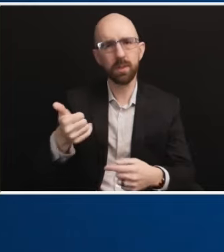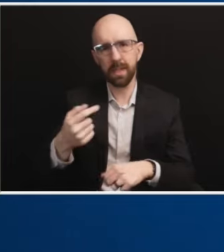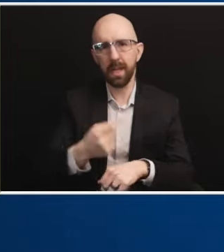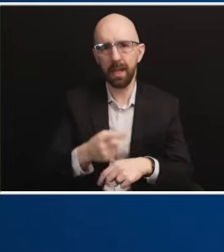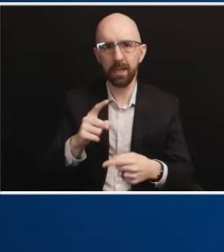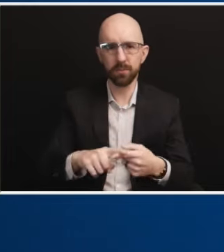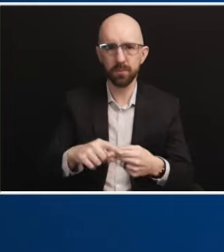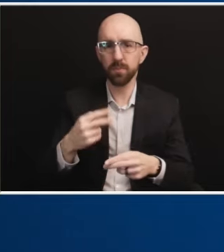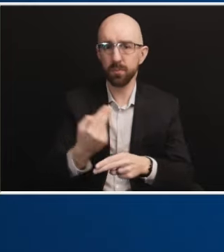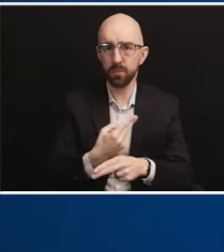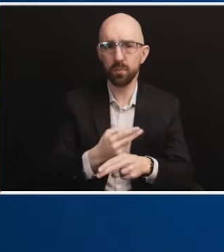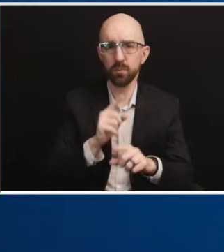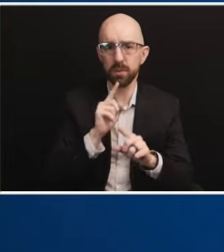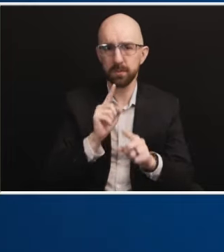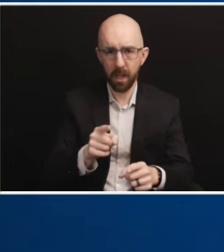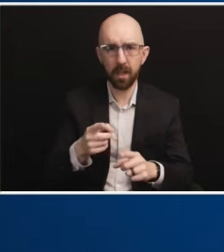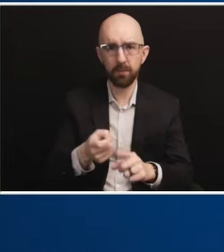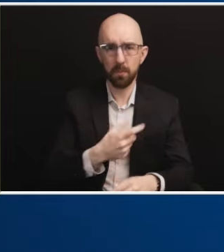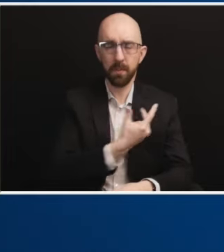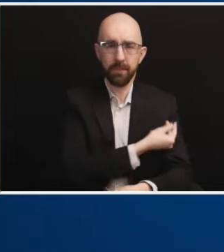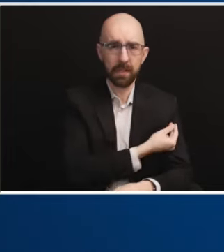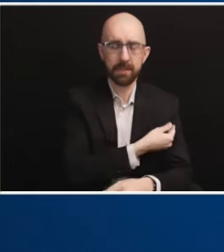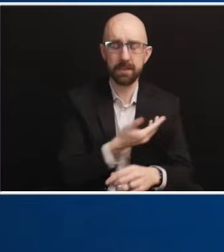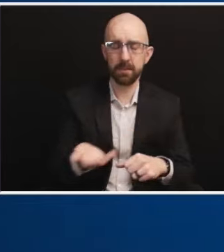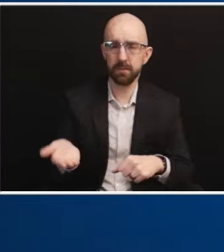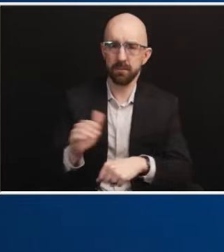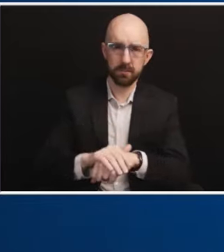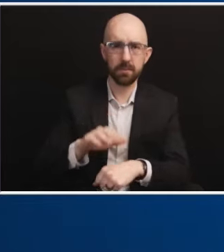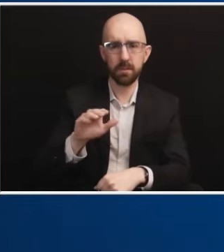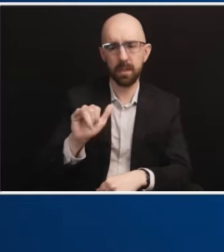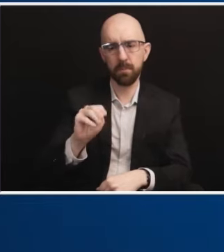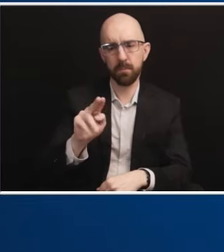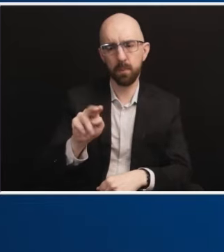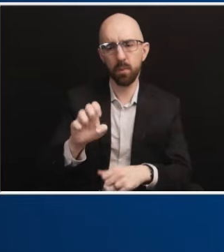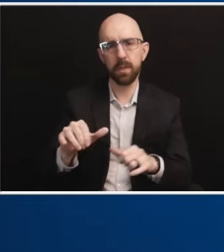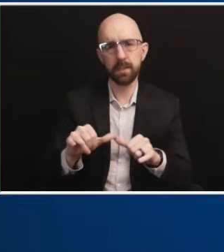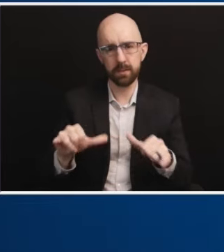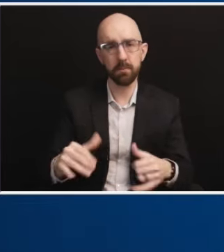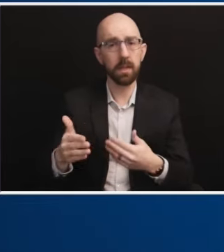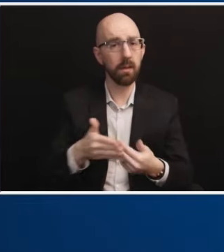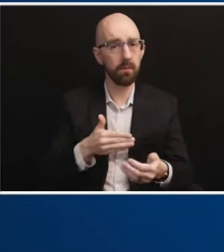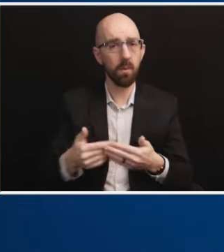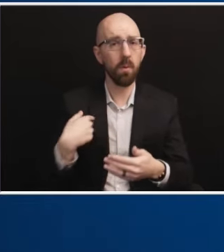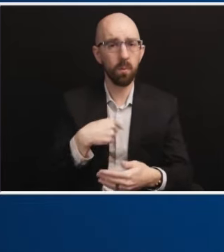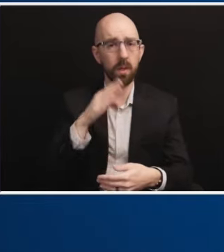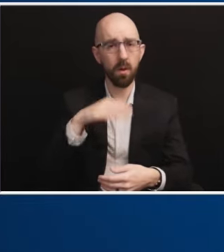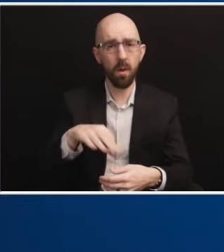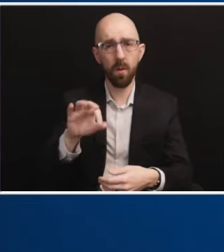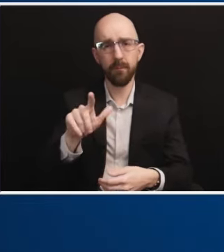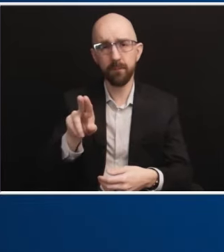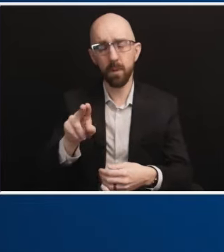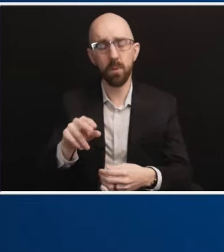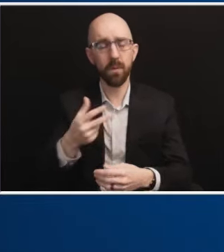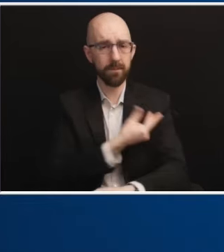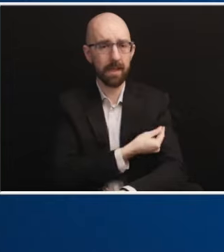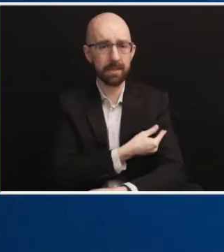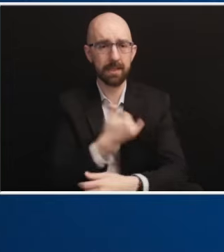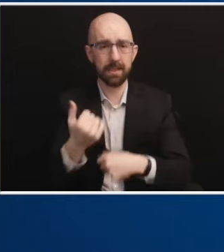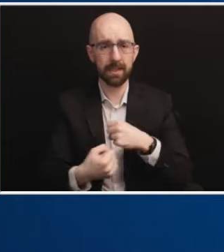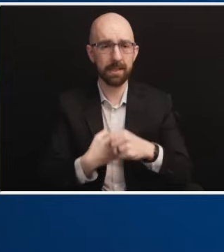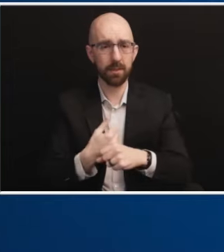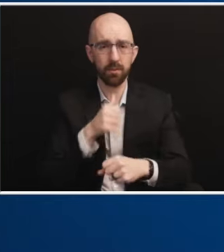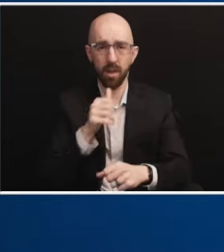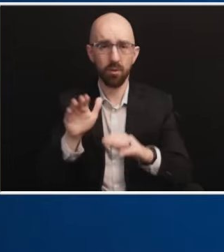response to the vaccine to boost that immune system. And even though we know that the influenza vaccine this year is not a great match to the